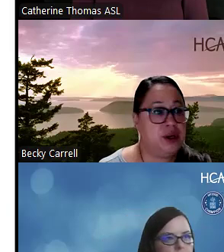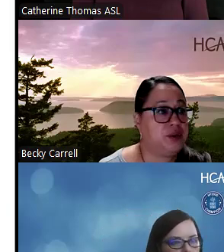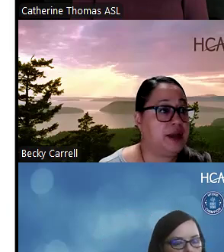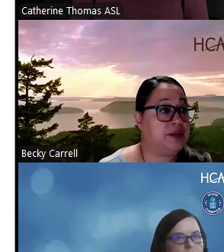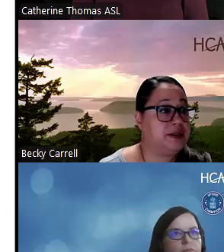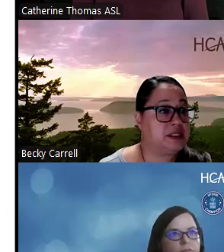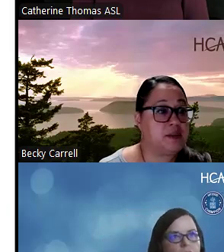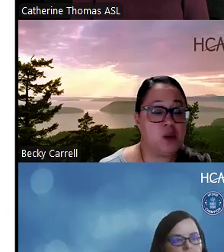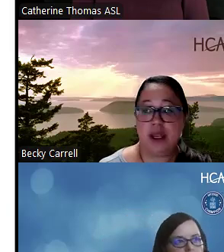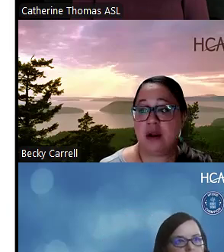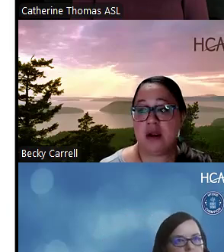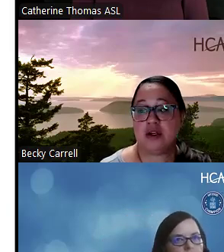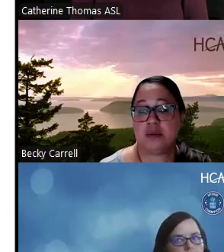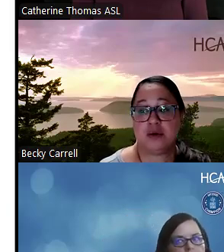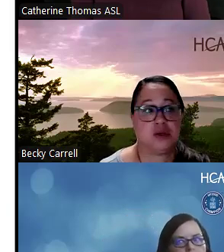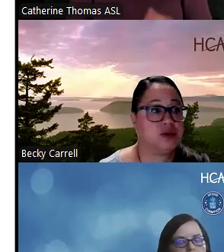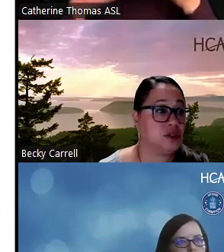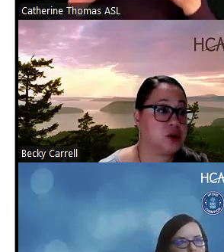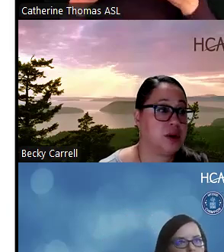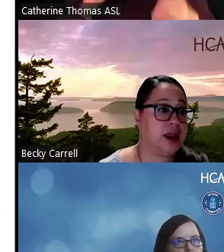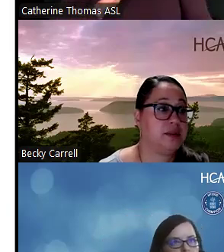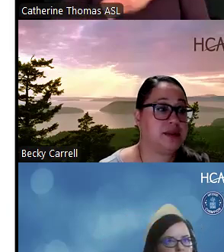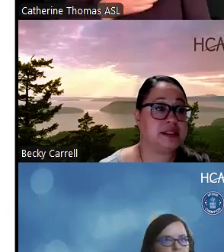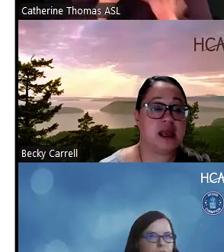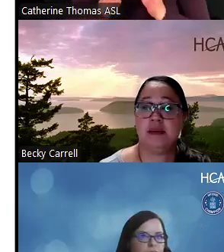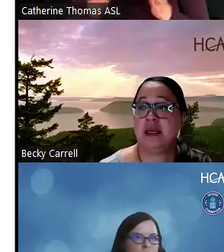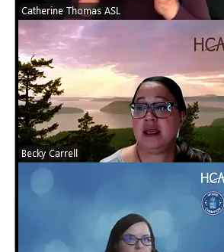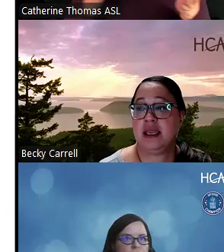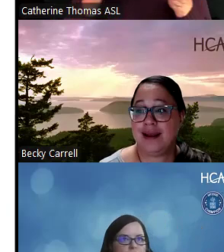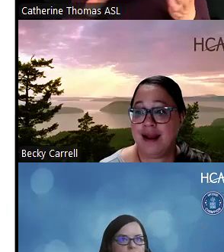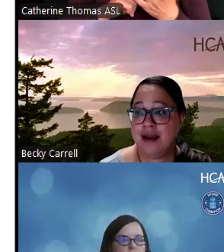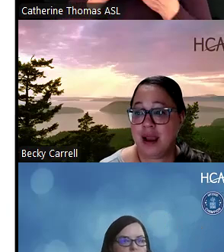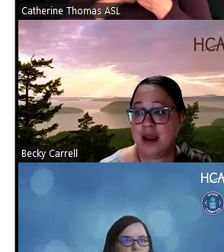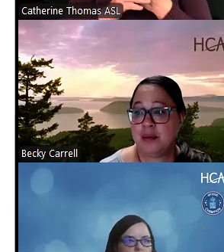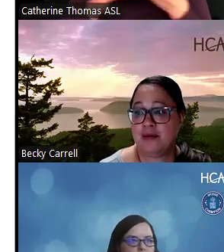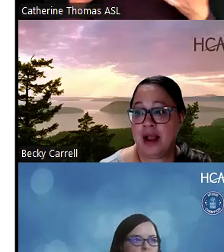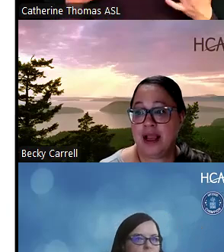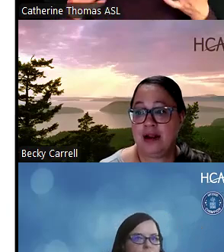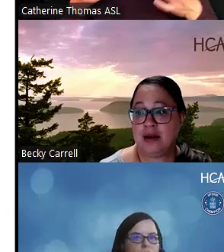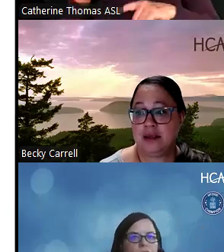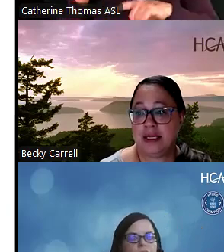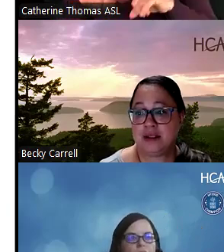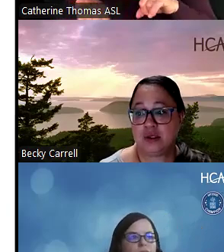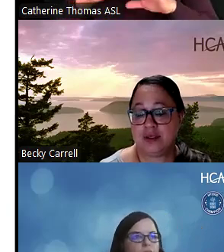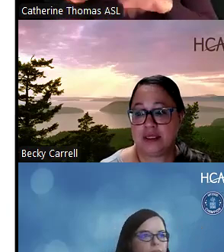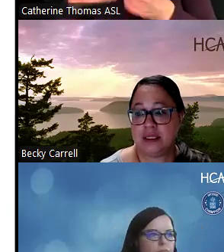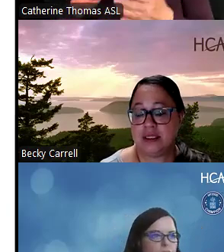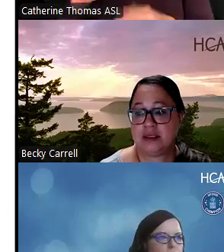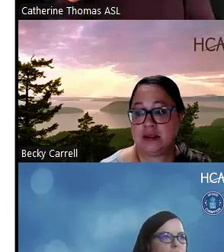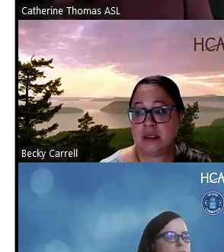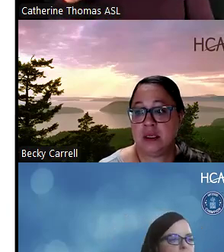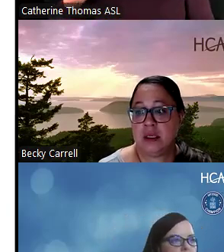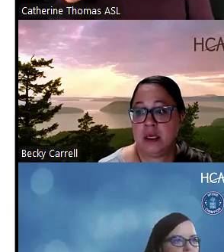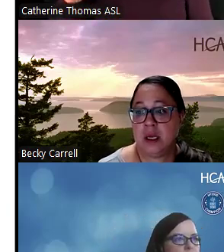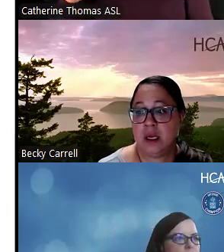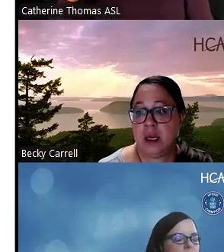A note that at this point, our interpreter services program at this time cannot provide on-demand